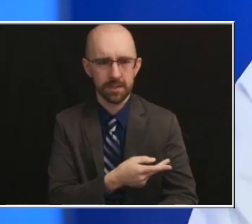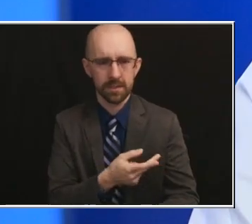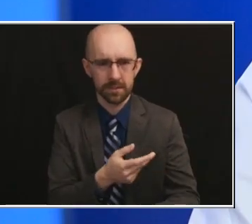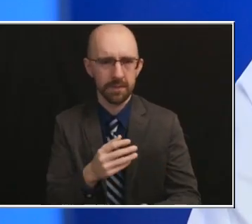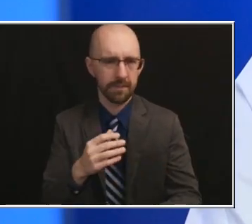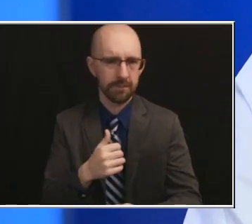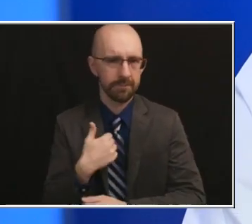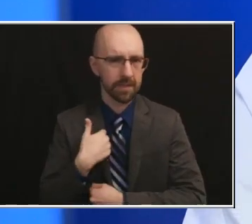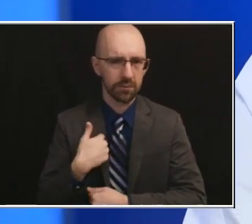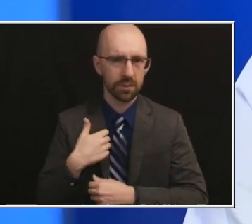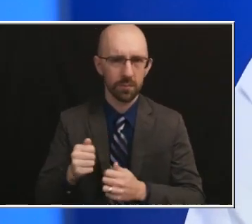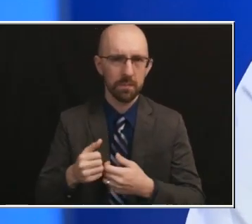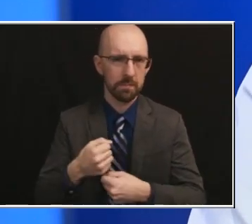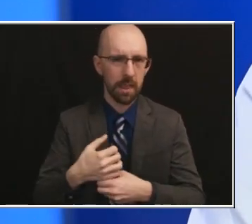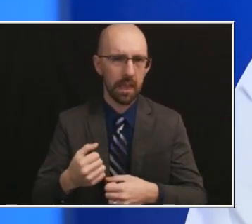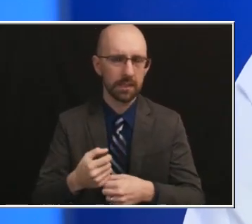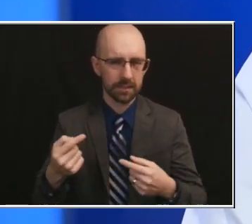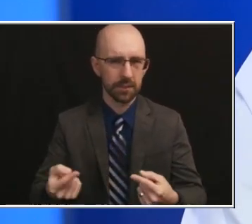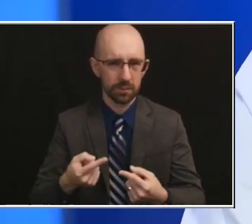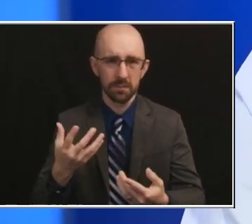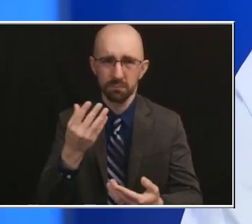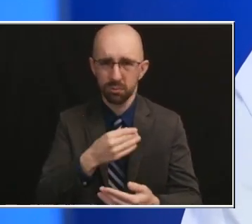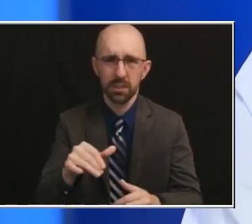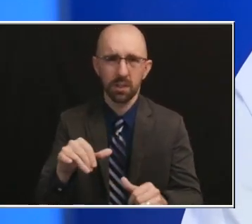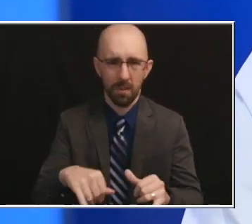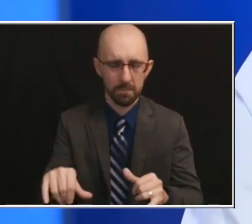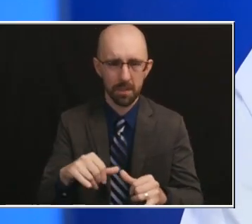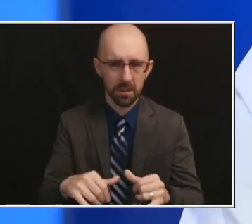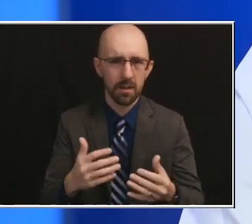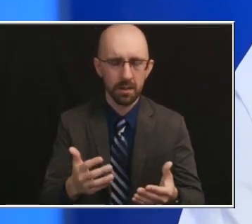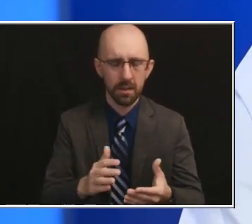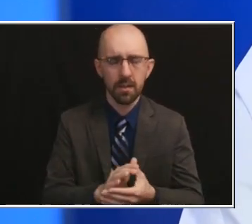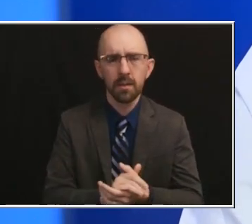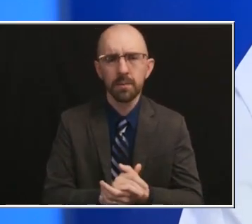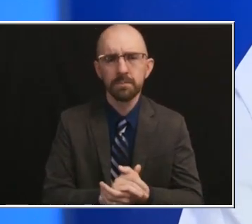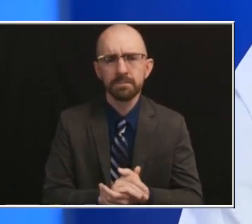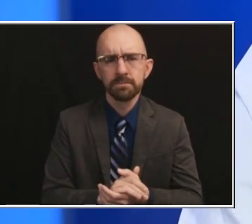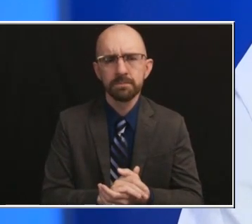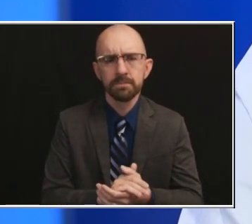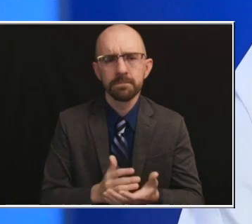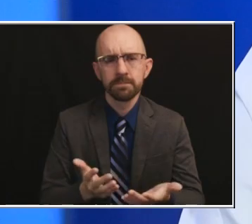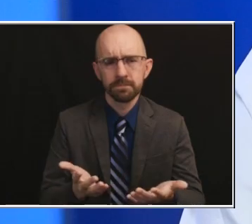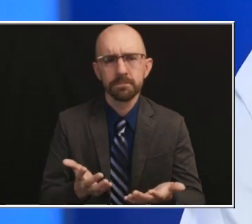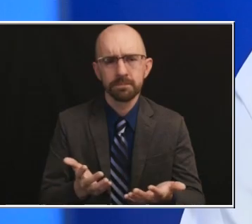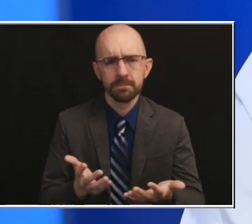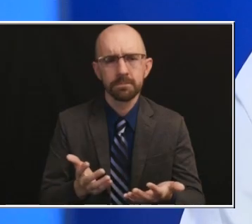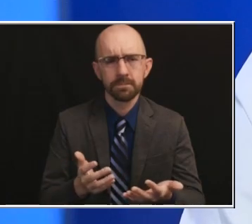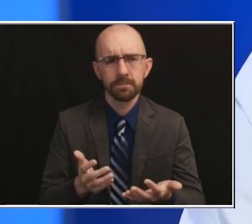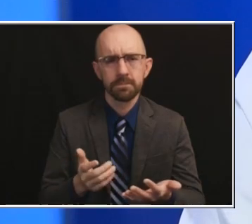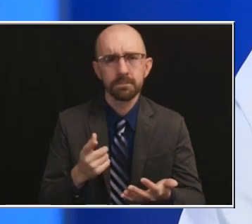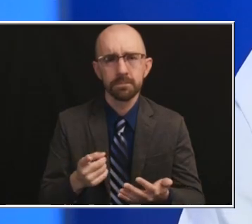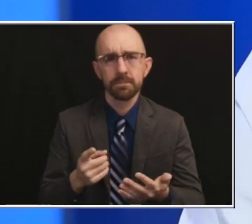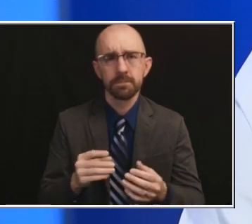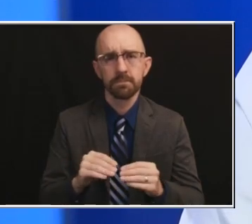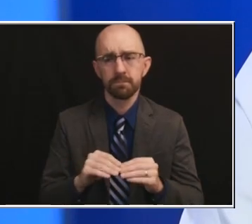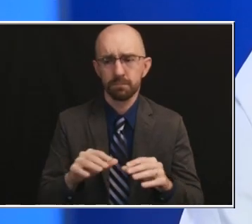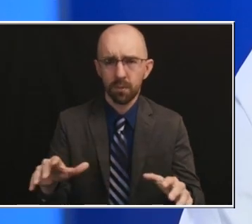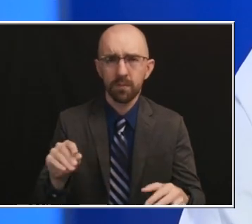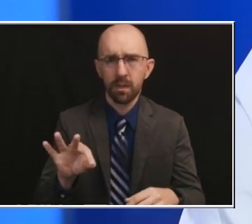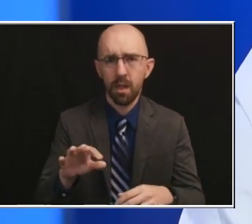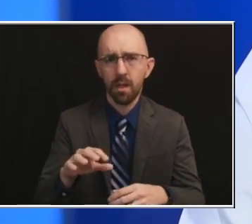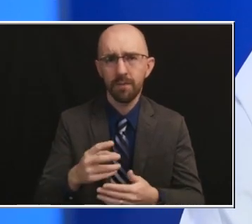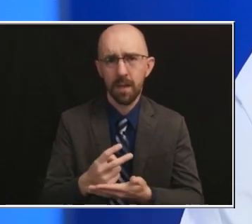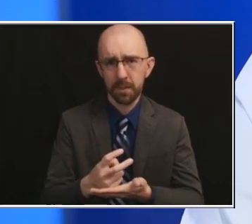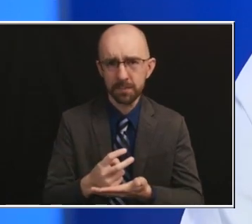blast injury. So it's pretty common, and so the prevalence of epilepsy, as